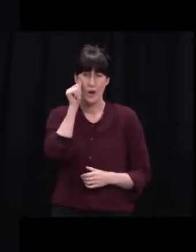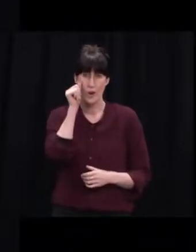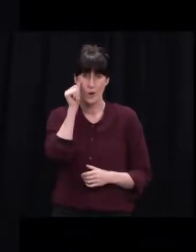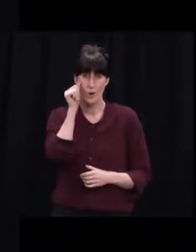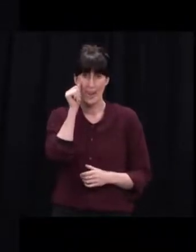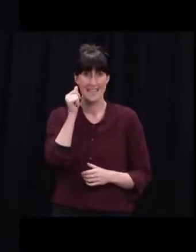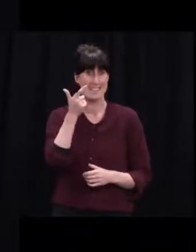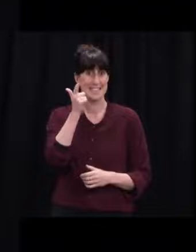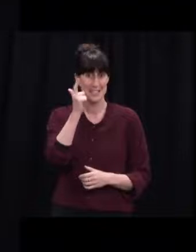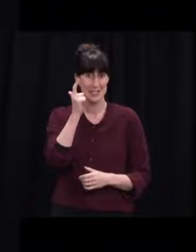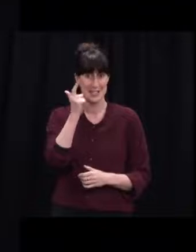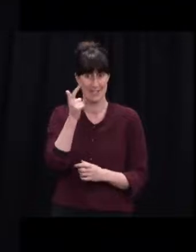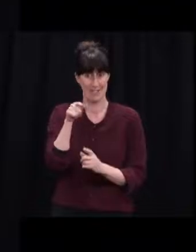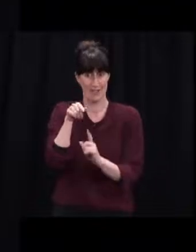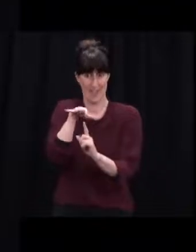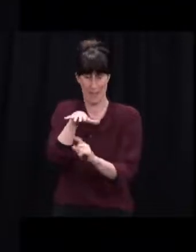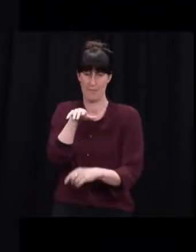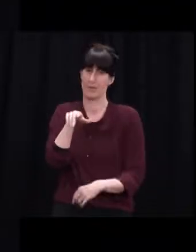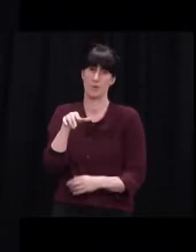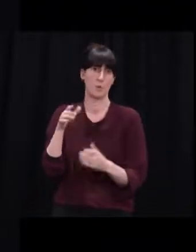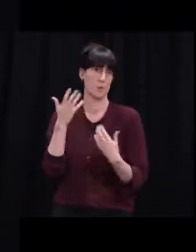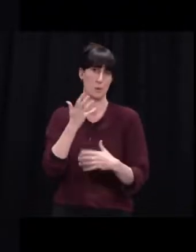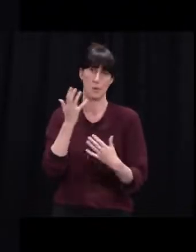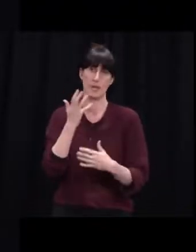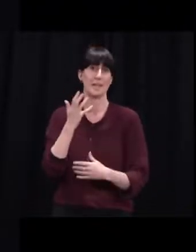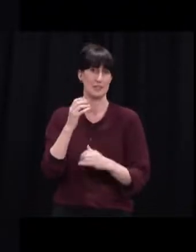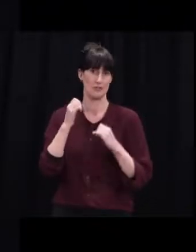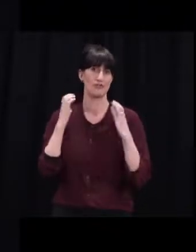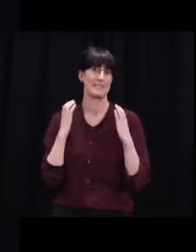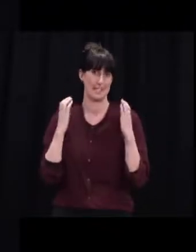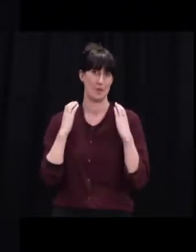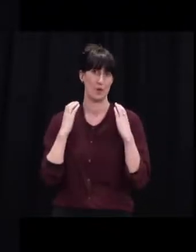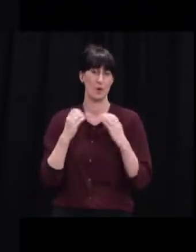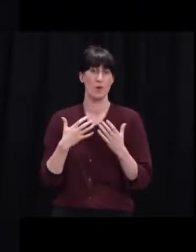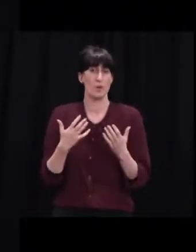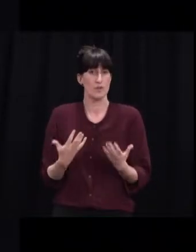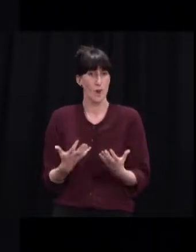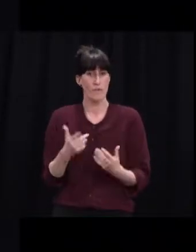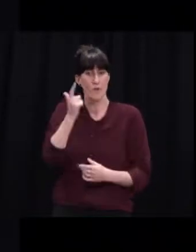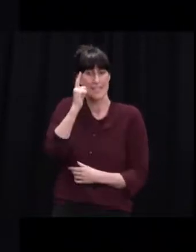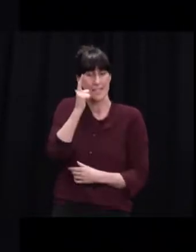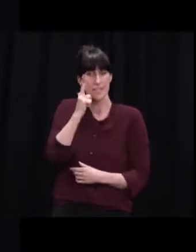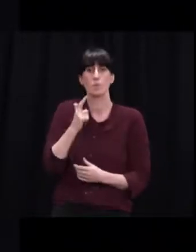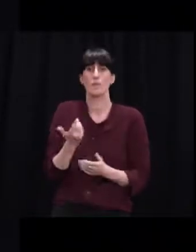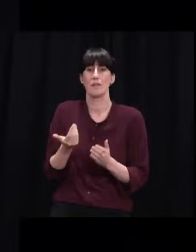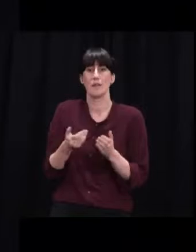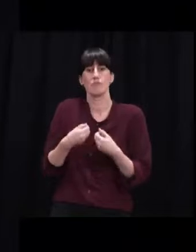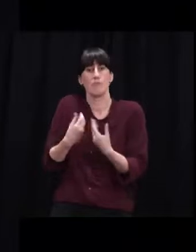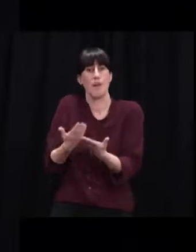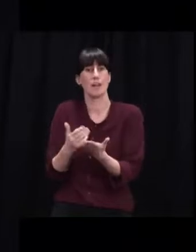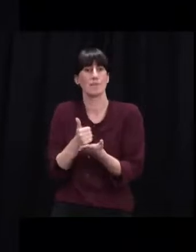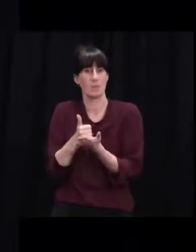continues whilst they are at home at Alert Level 4. We do know that it can be difficult and stressful for teachers in particular, and so